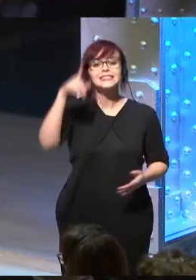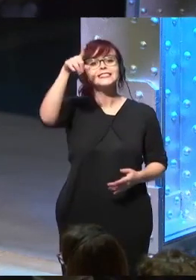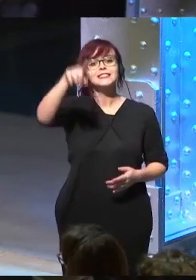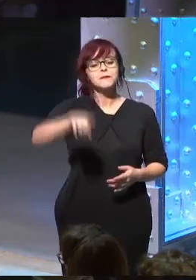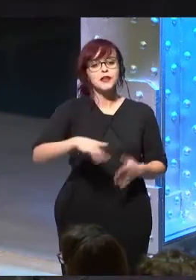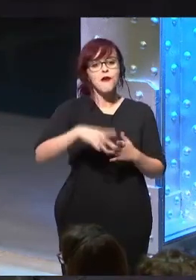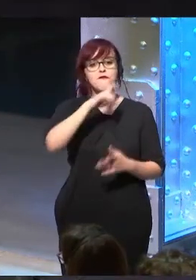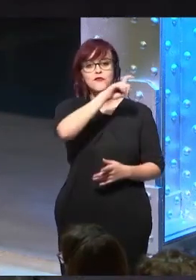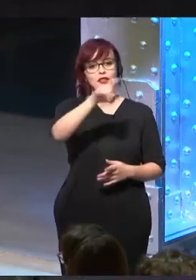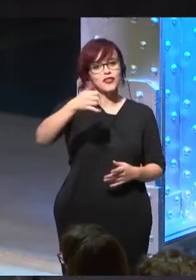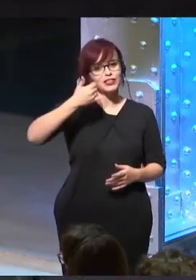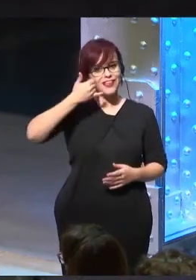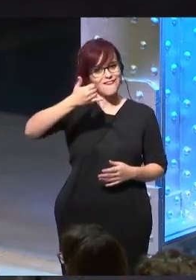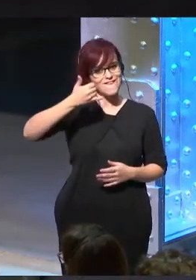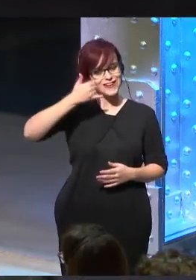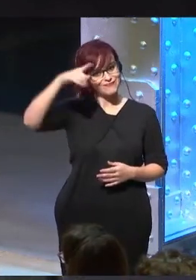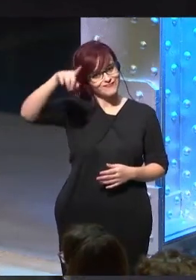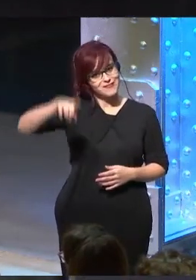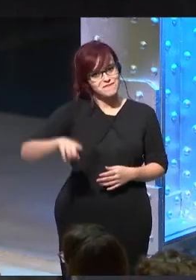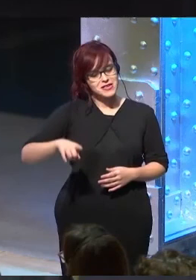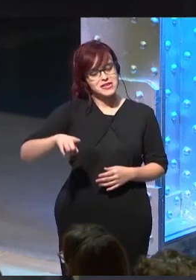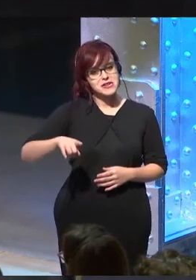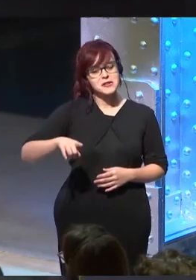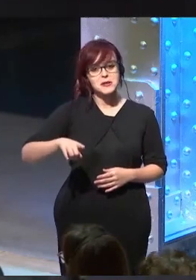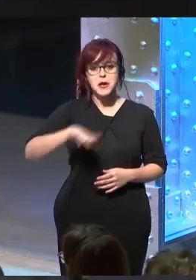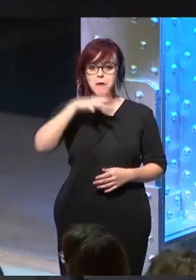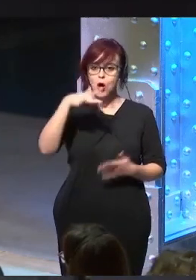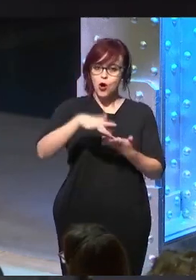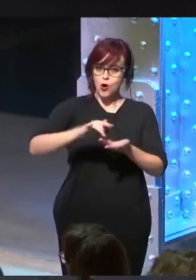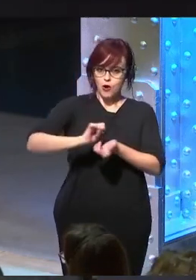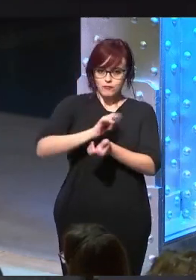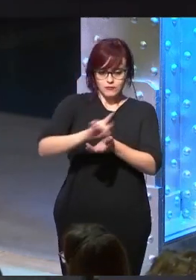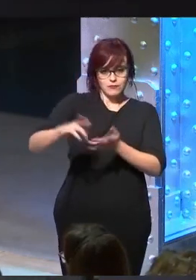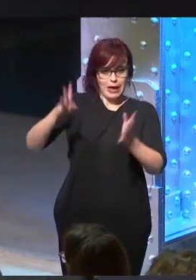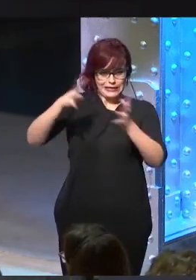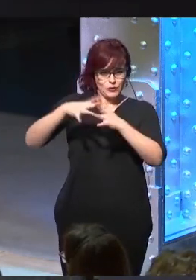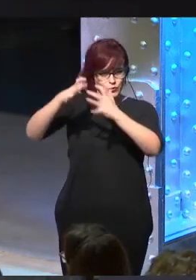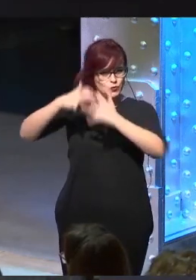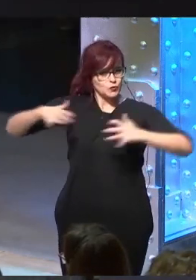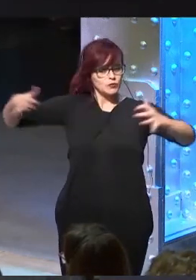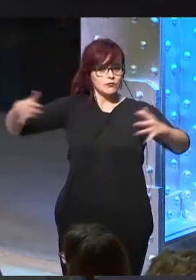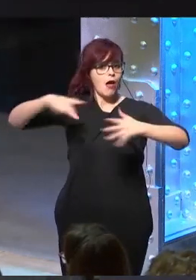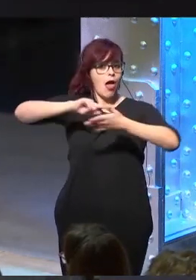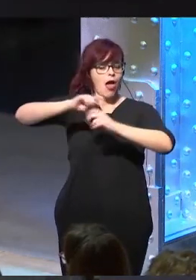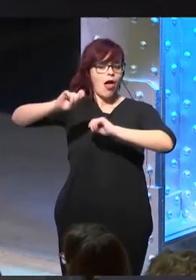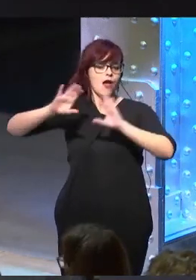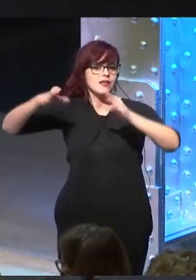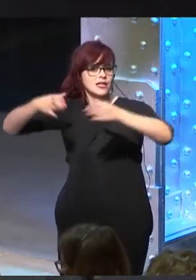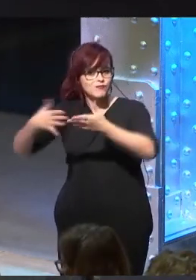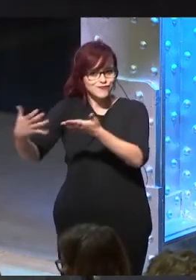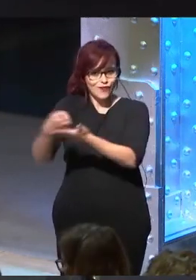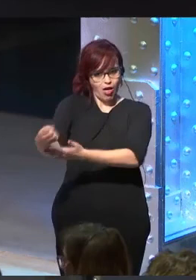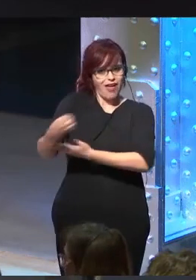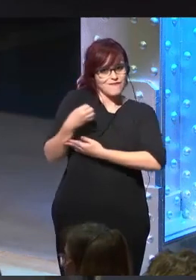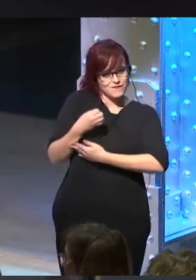shown interest on this initiative, and I would also like to thank the Fundación Telefónica